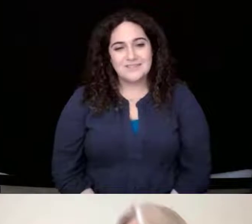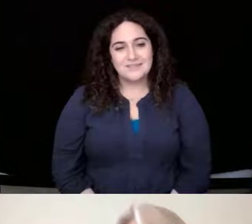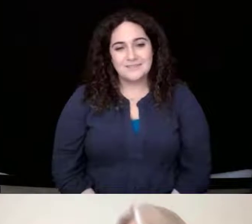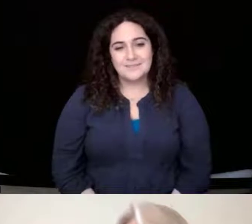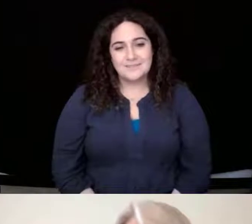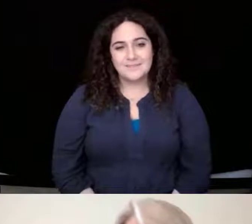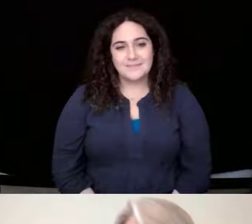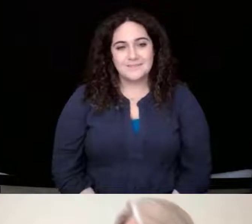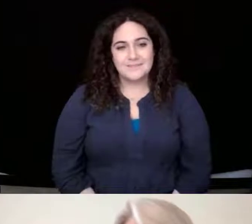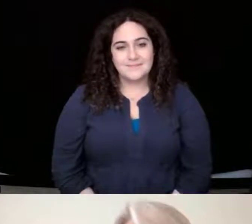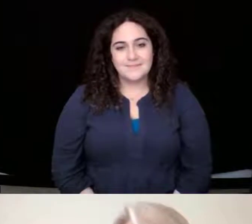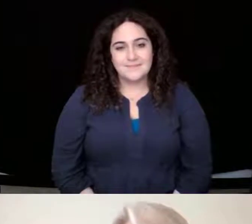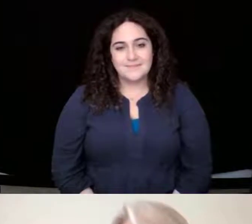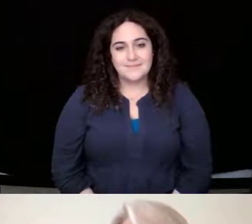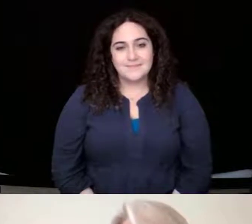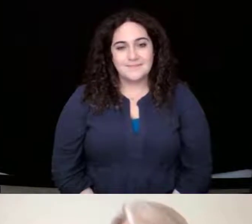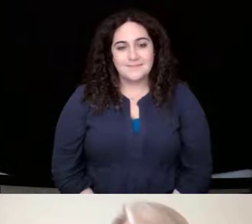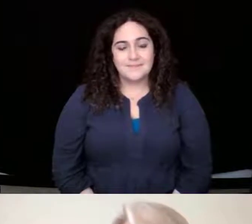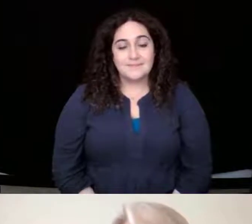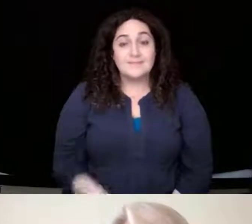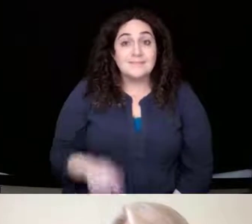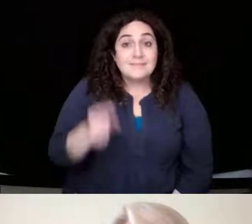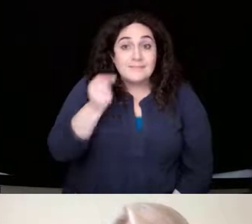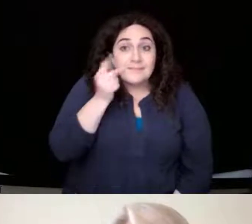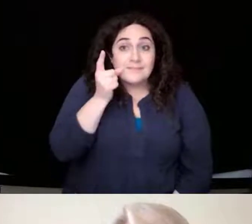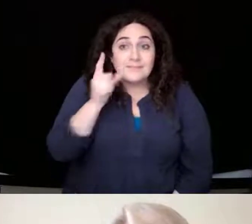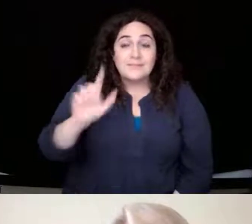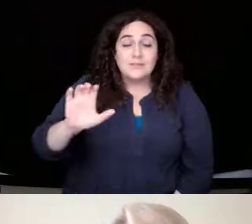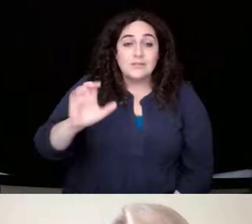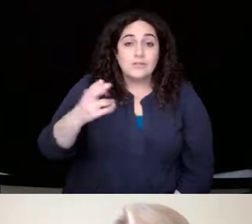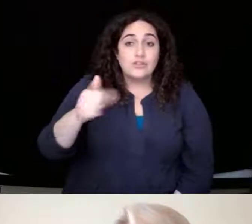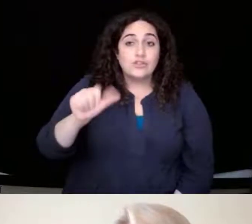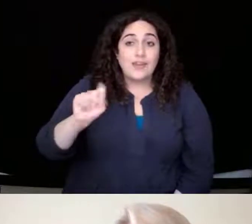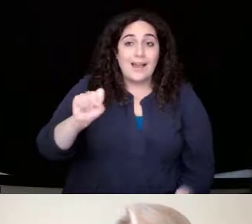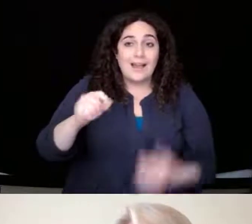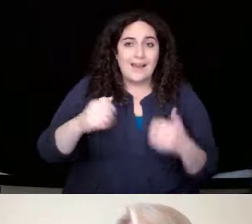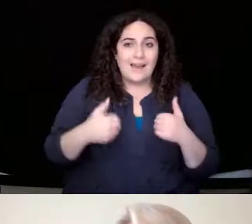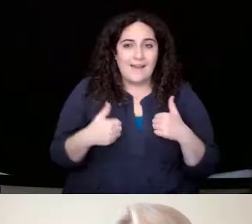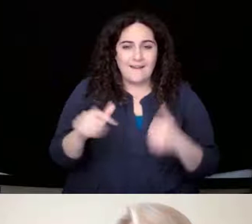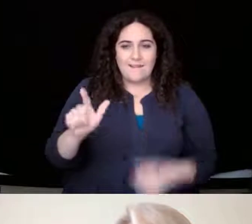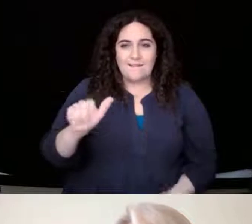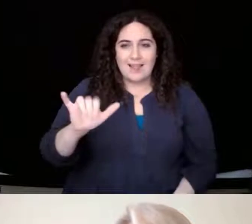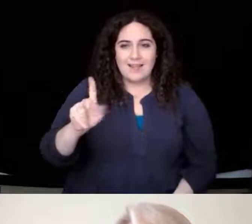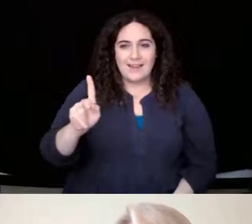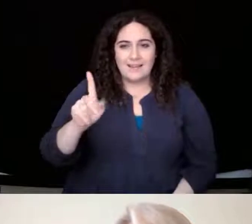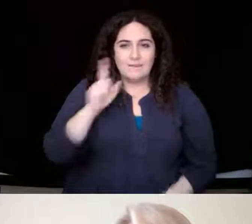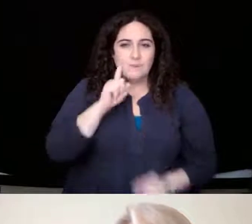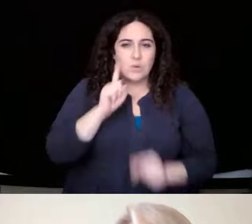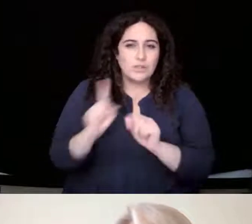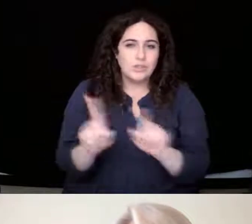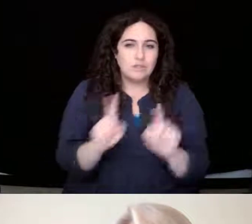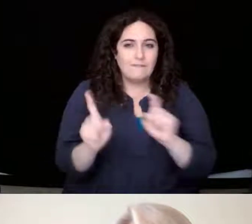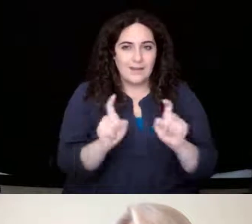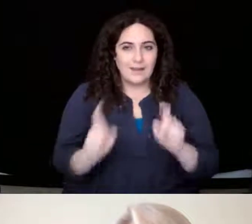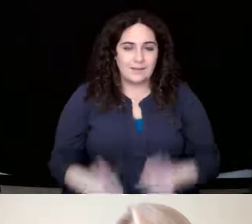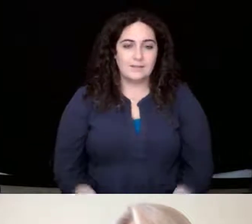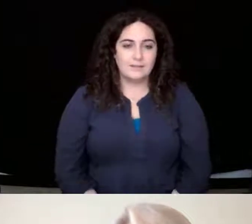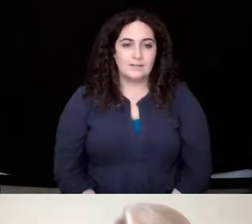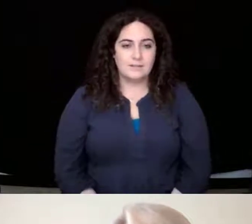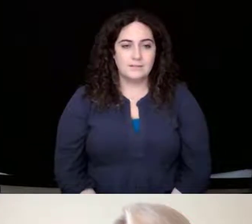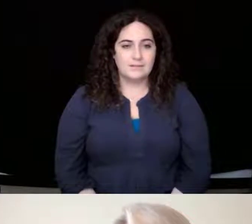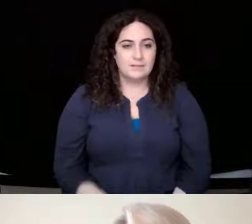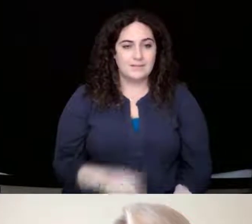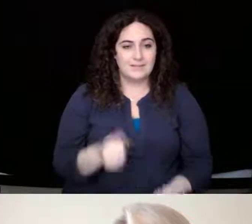Everyone who's attended, there is a link in the chat for our survey. And that will help us create next